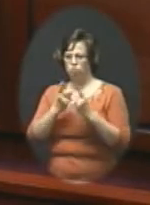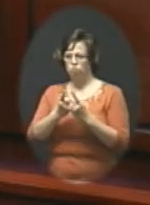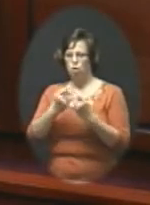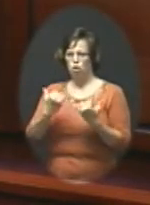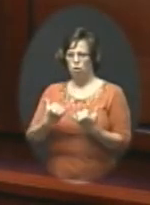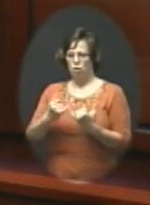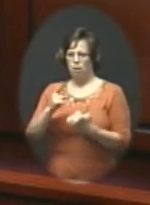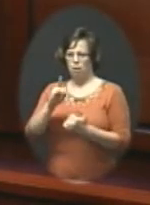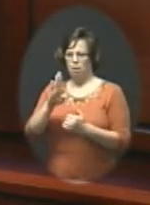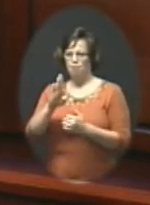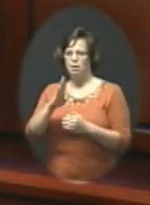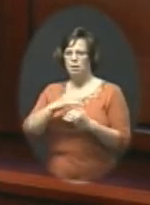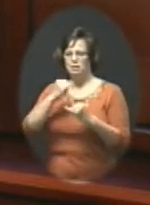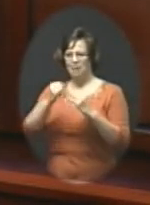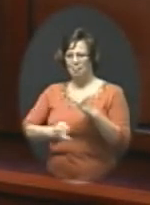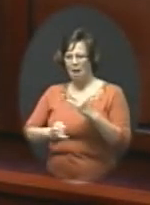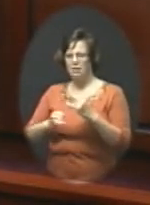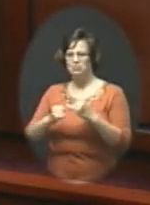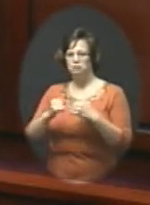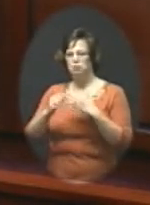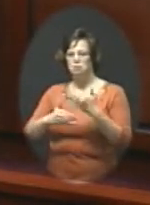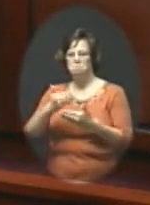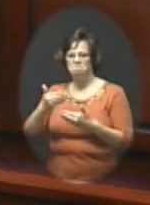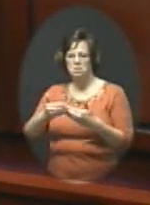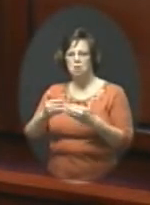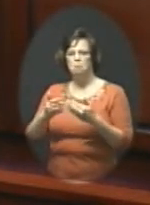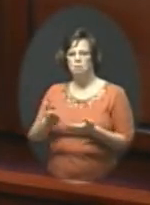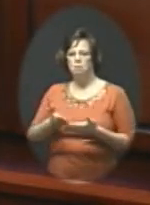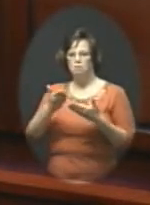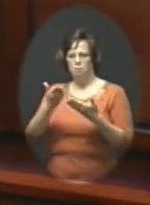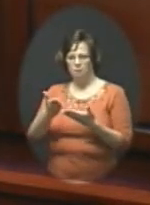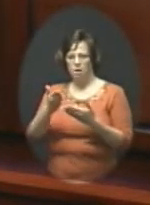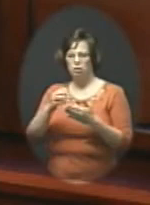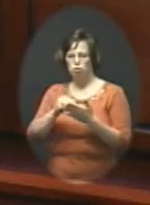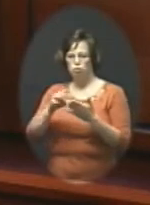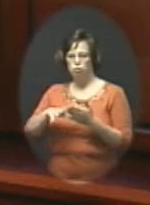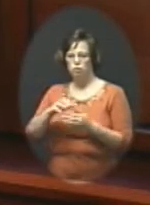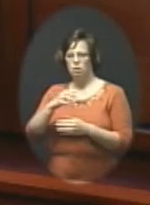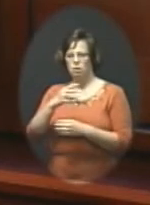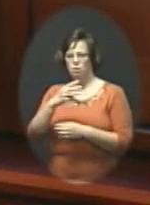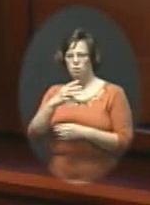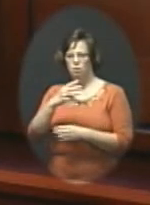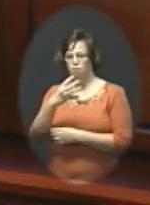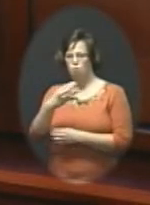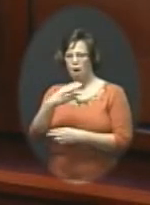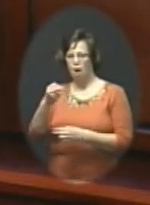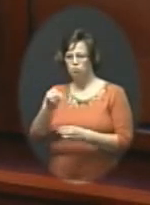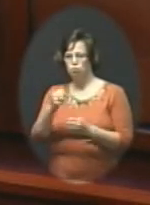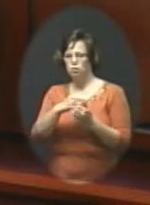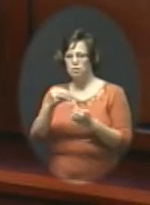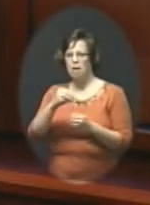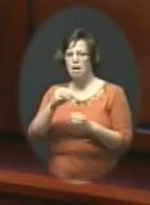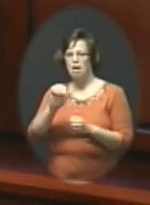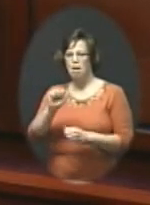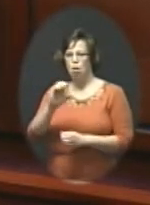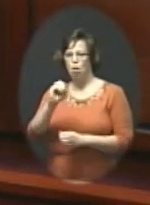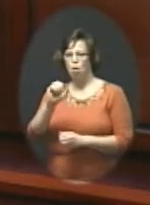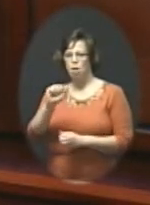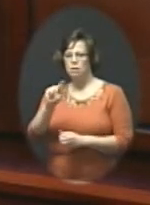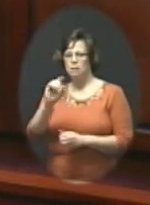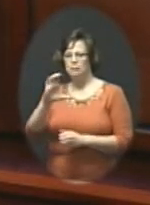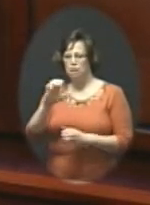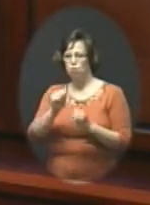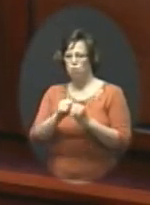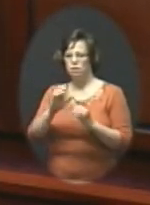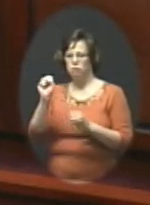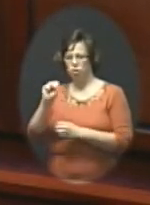is in final stages of selection of providing high school students from our four high schools and the Olathe Advanced Technical Center with scholarships. They have annual support to